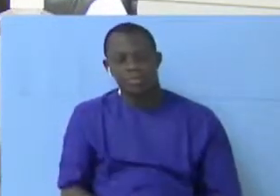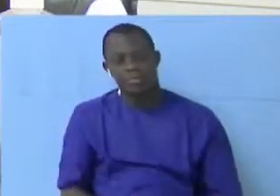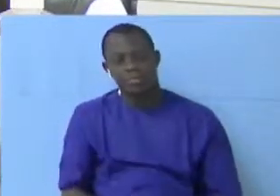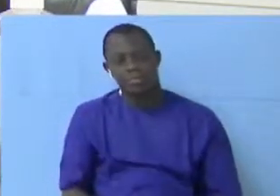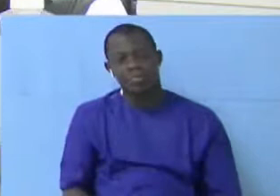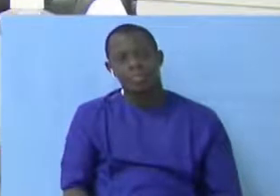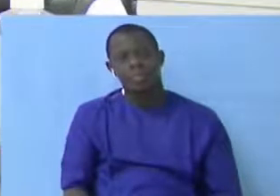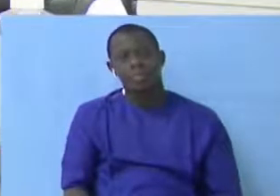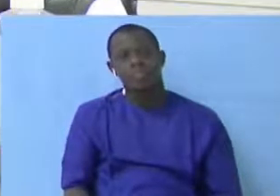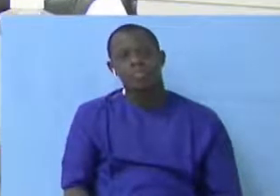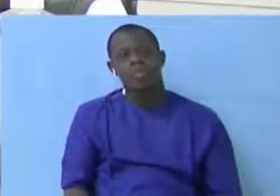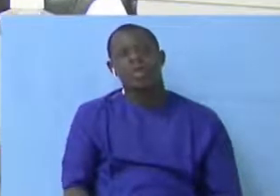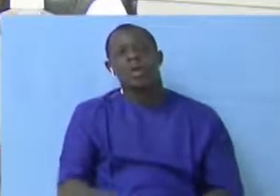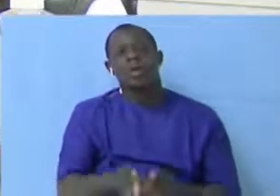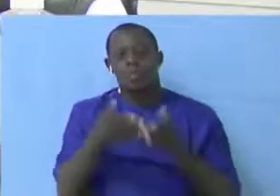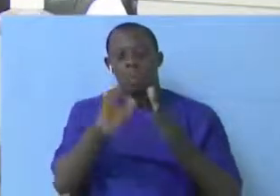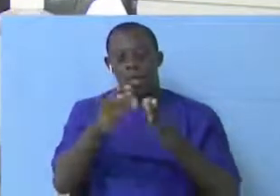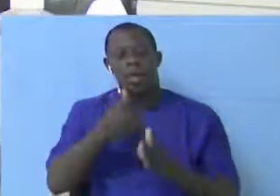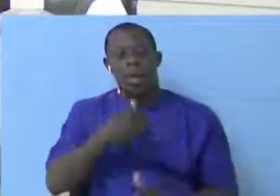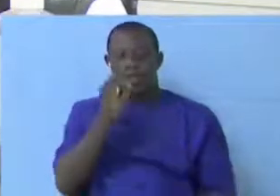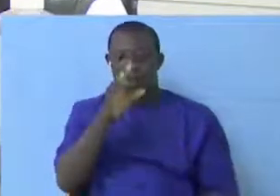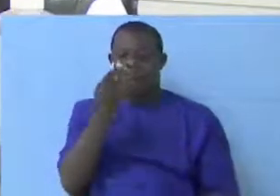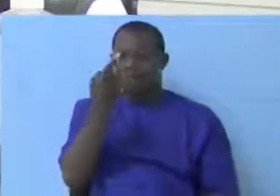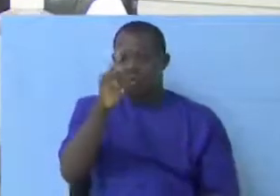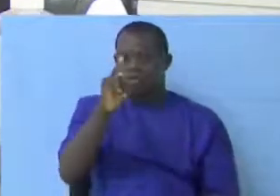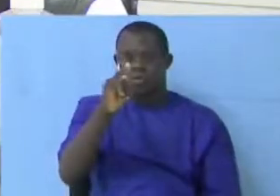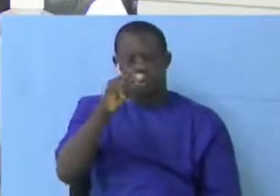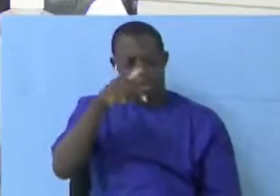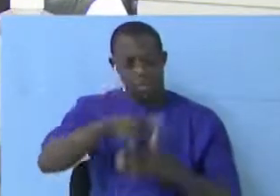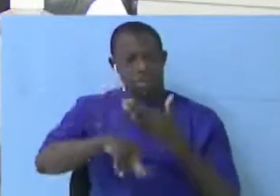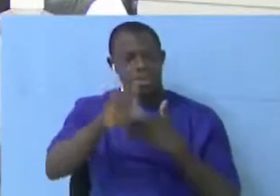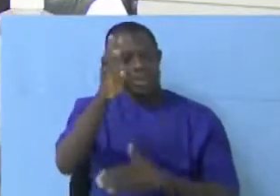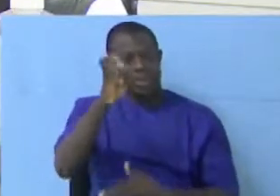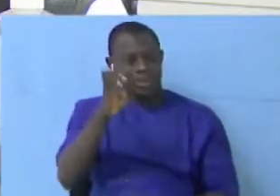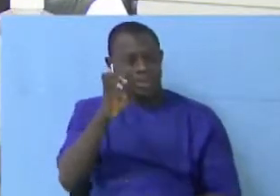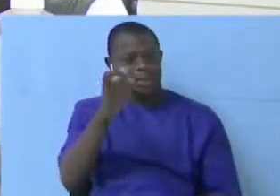from them. Like I said first in the 30th December issue,